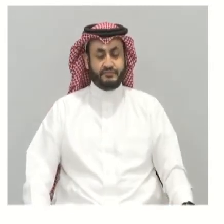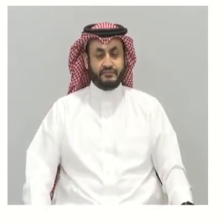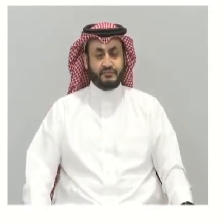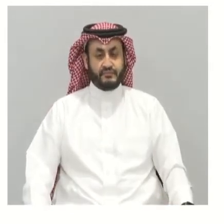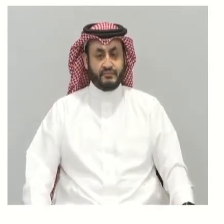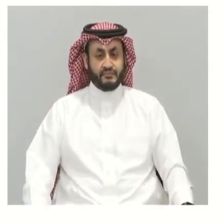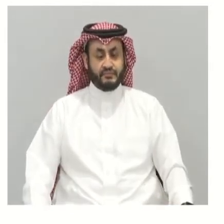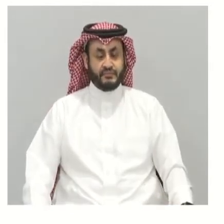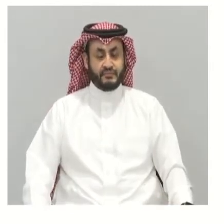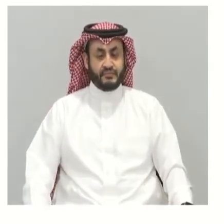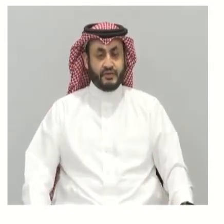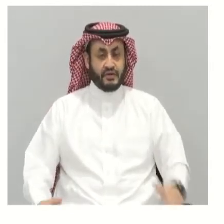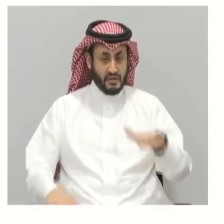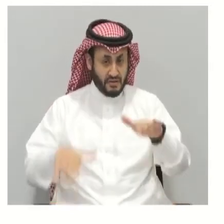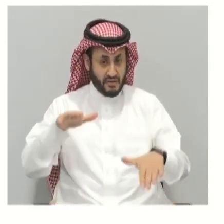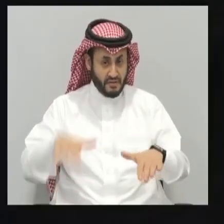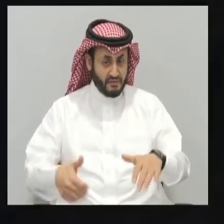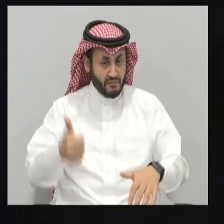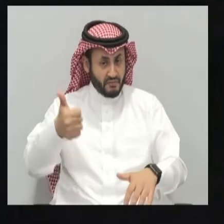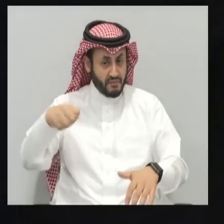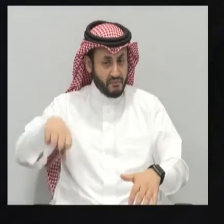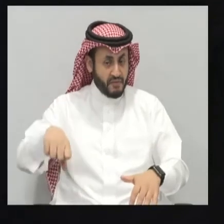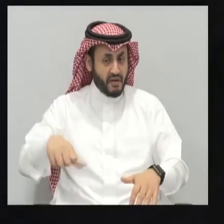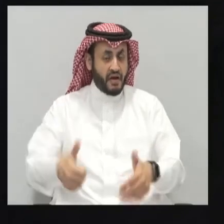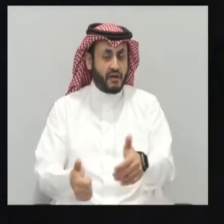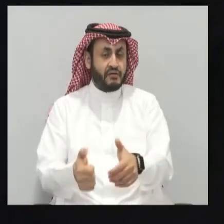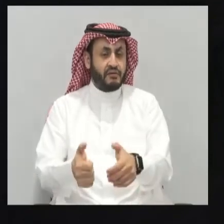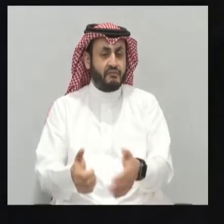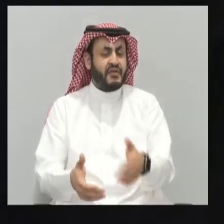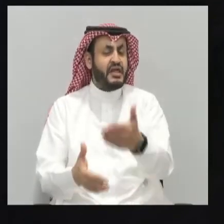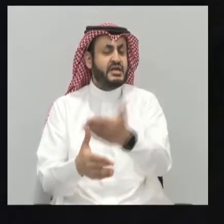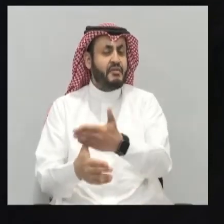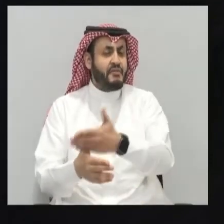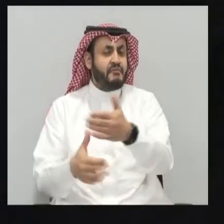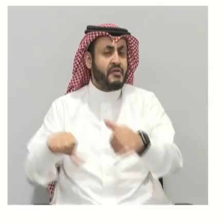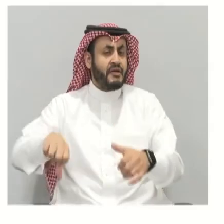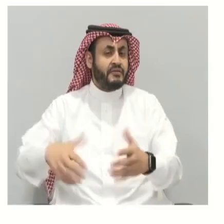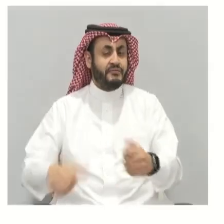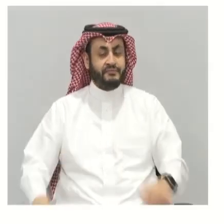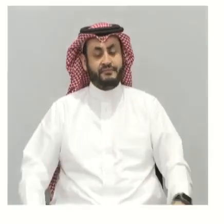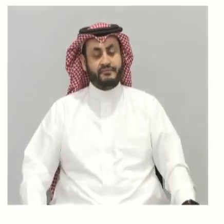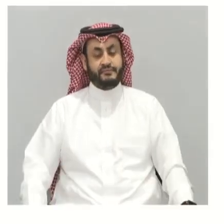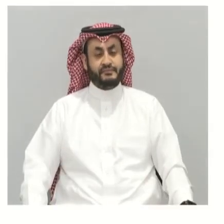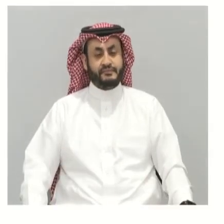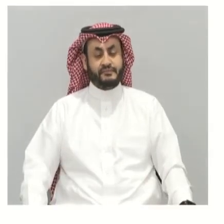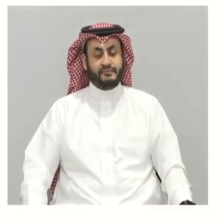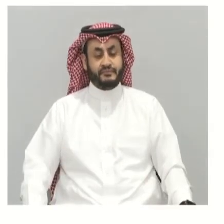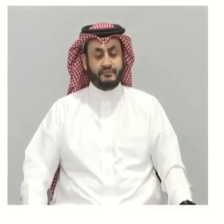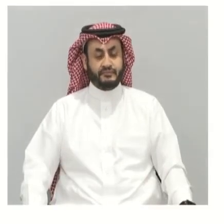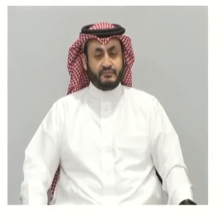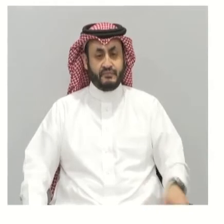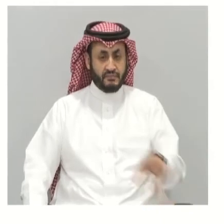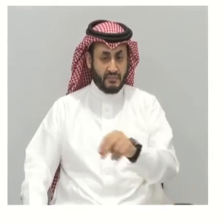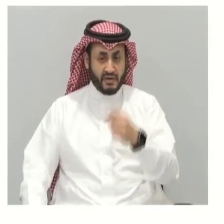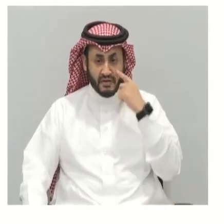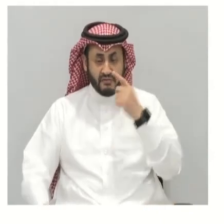about video games. We are comparing between the good things and the bad things in the video games. So this is what I